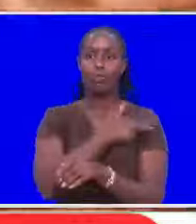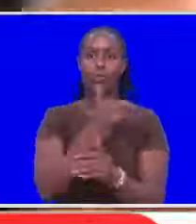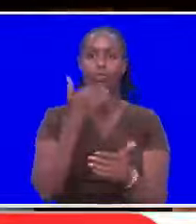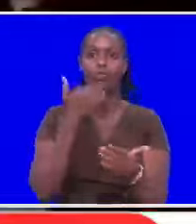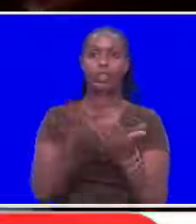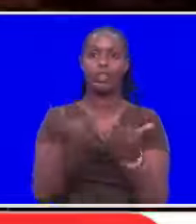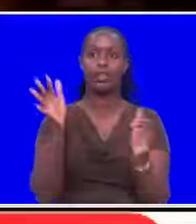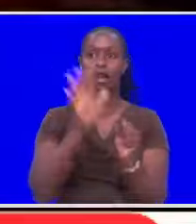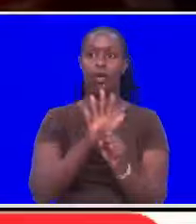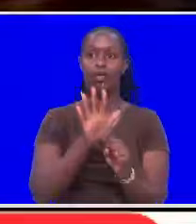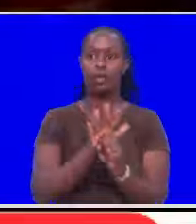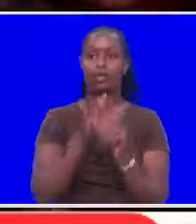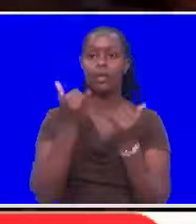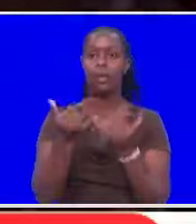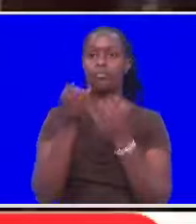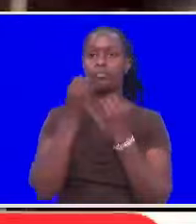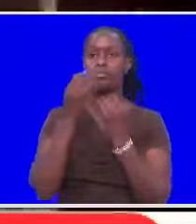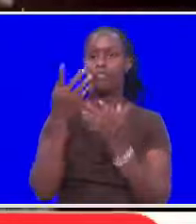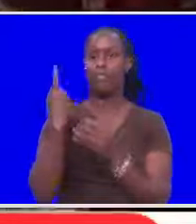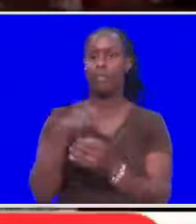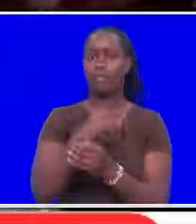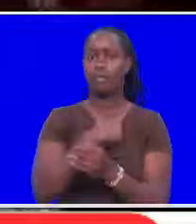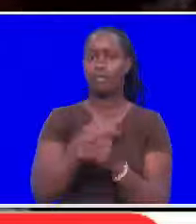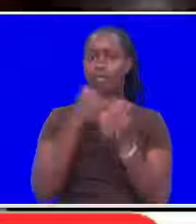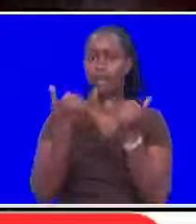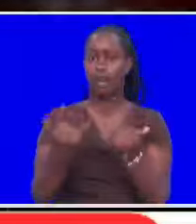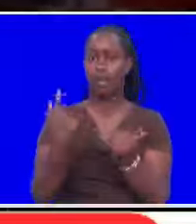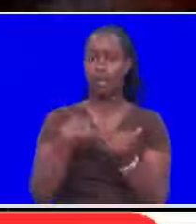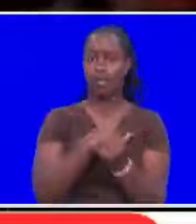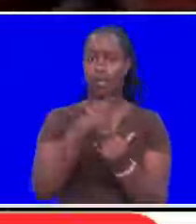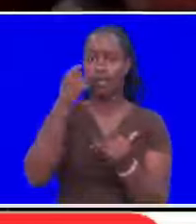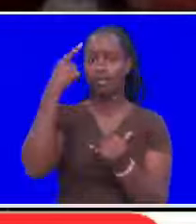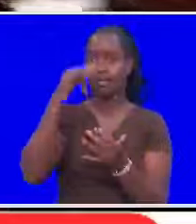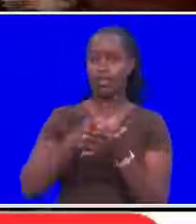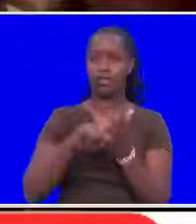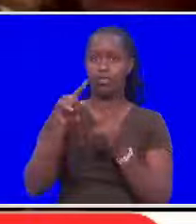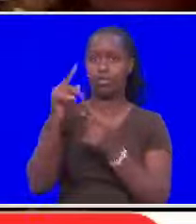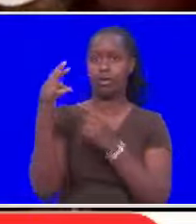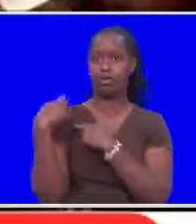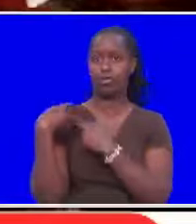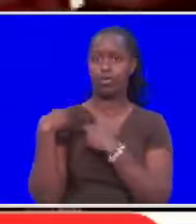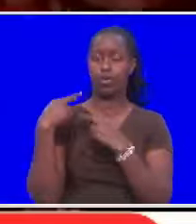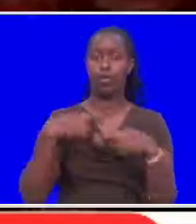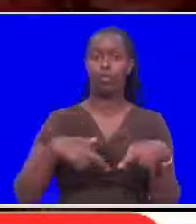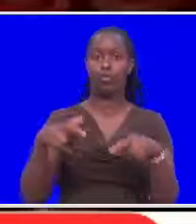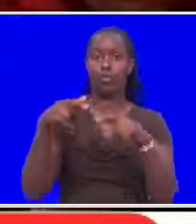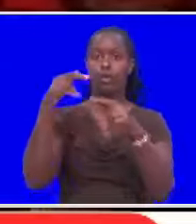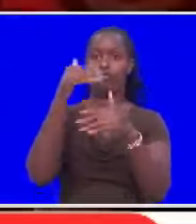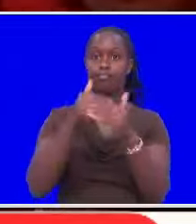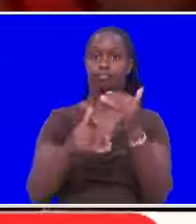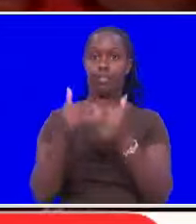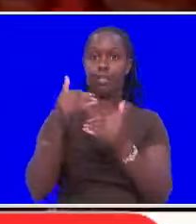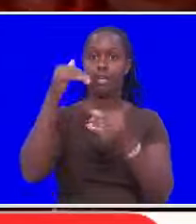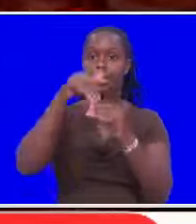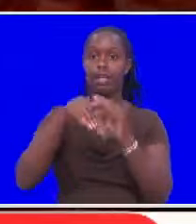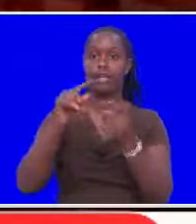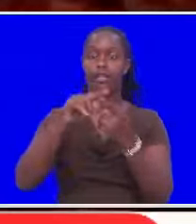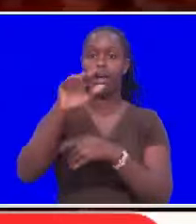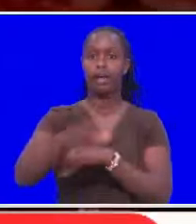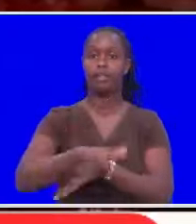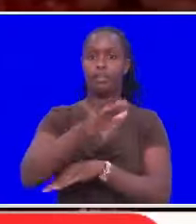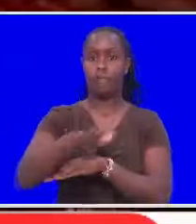time. Bring us up to speed, sir. We are made to understand that you are in charge of road and infrastructure in the assembly. Yeah.